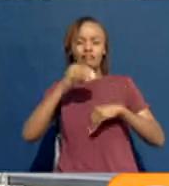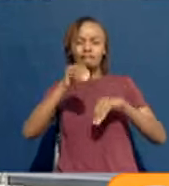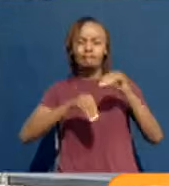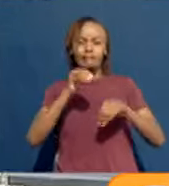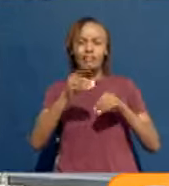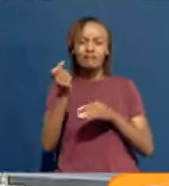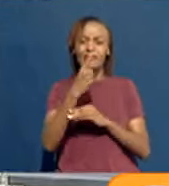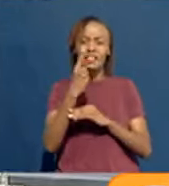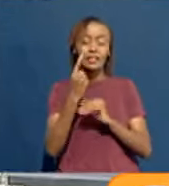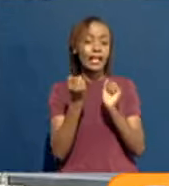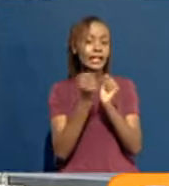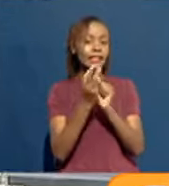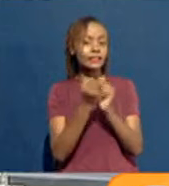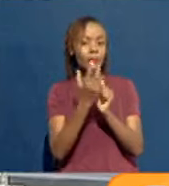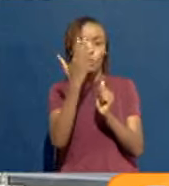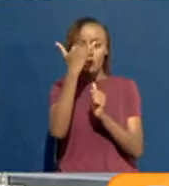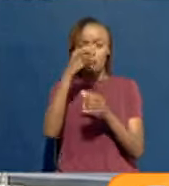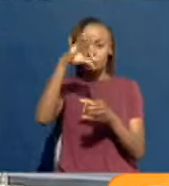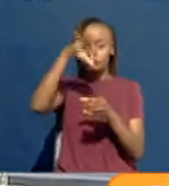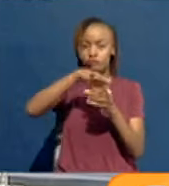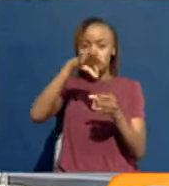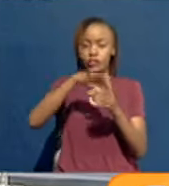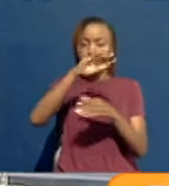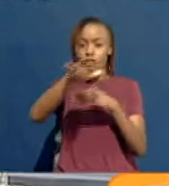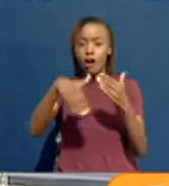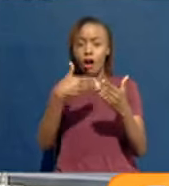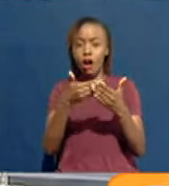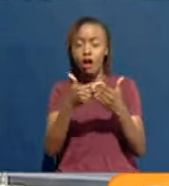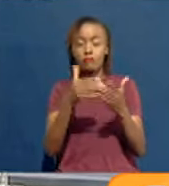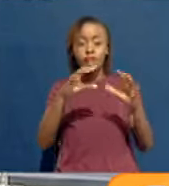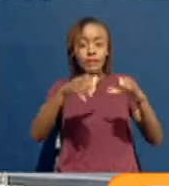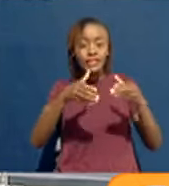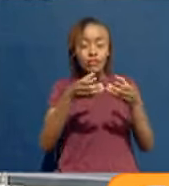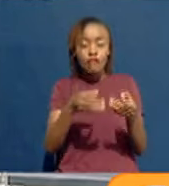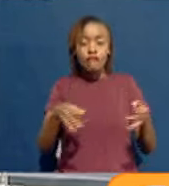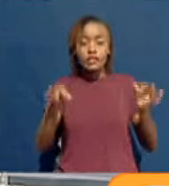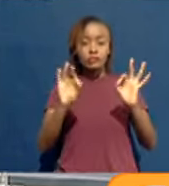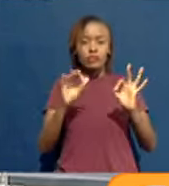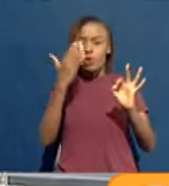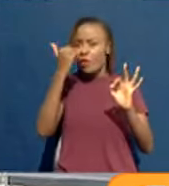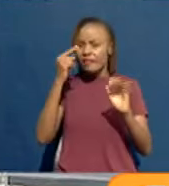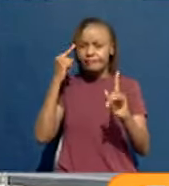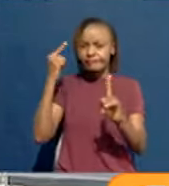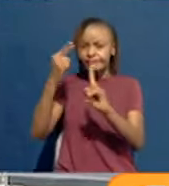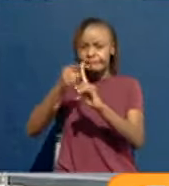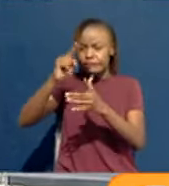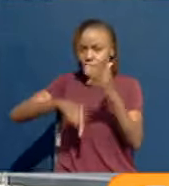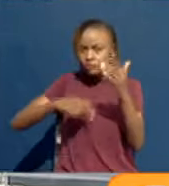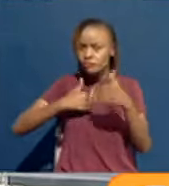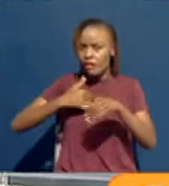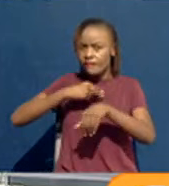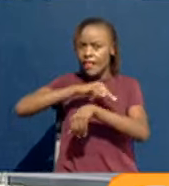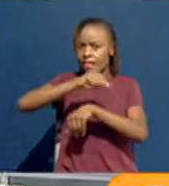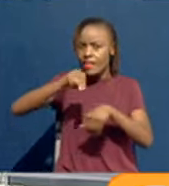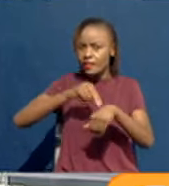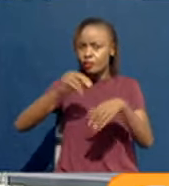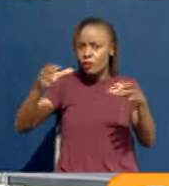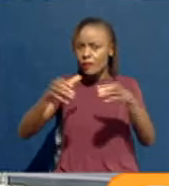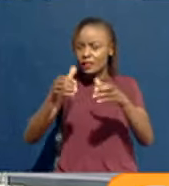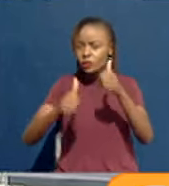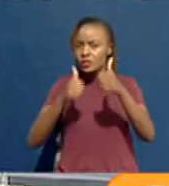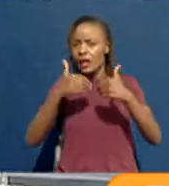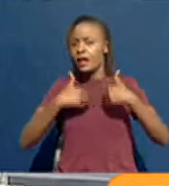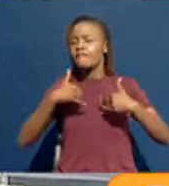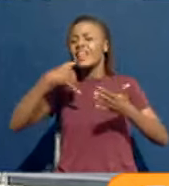December to elect party officials. Now, the president saying that the aim is to have a national party that will have the face of